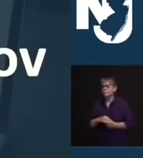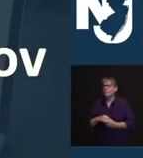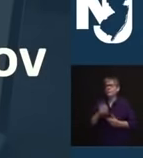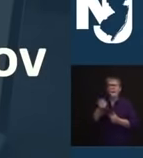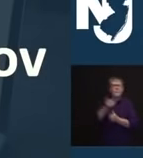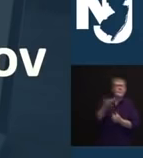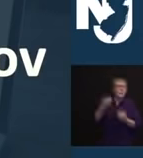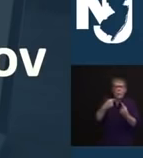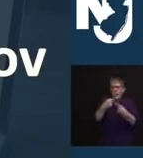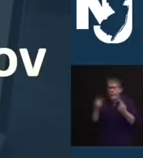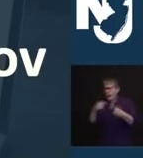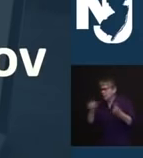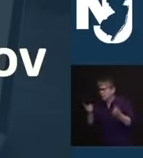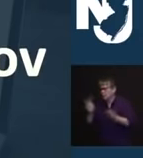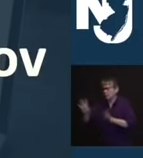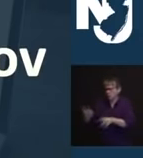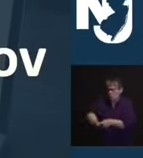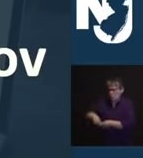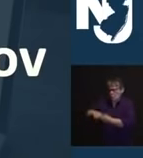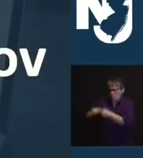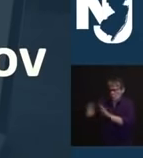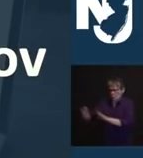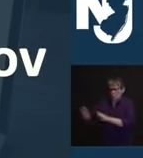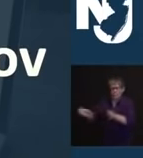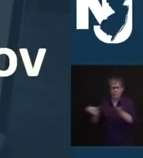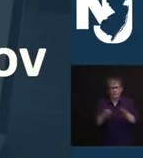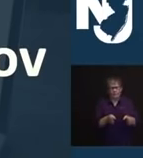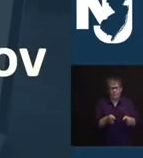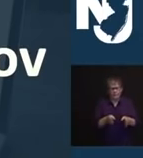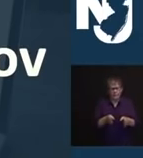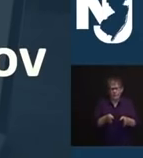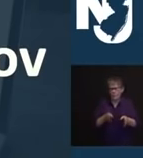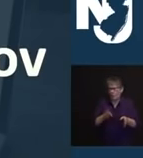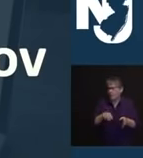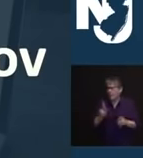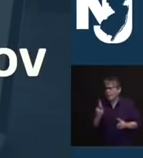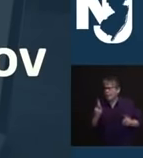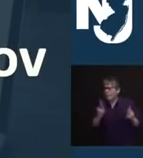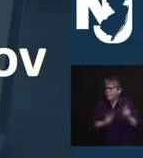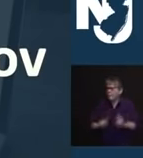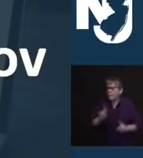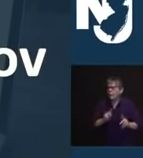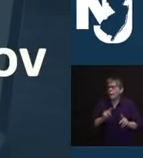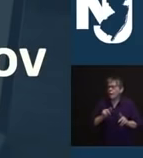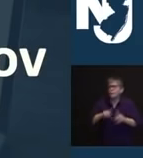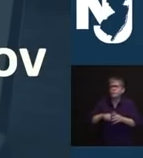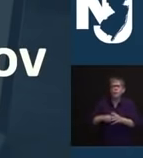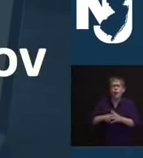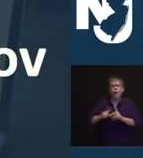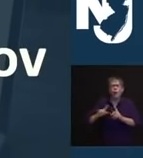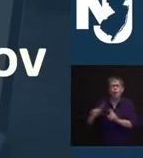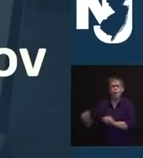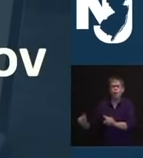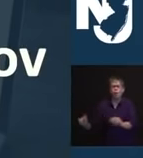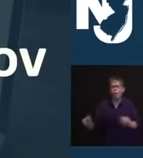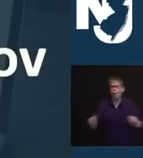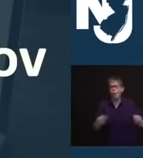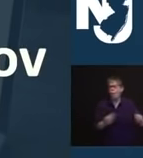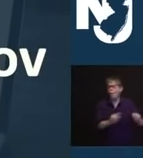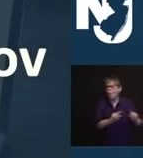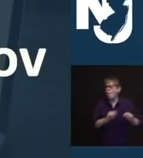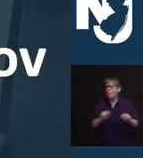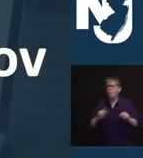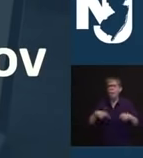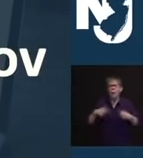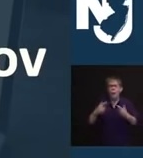quickly address the rumors that we have begun hearing about some impending statewide shutdown and lockdown. Those rumors,